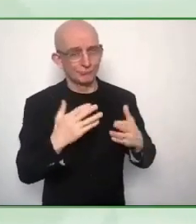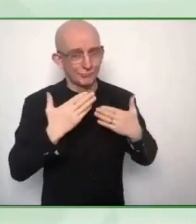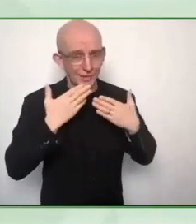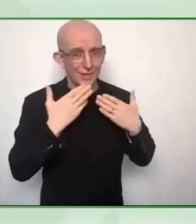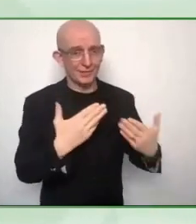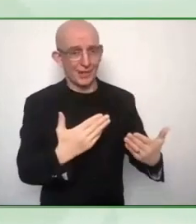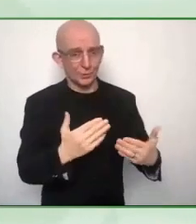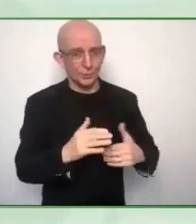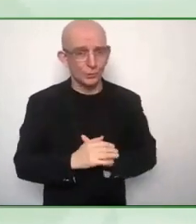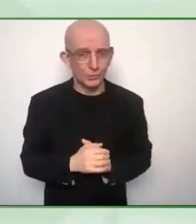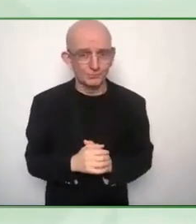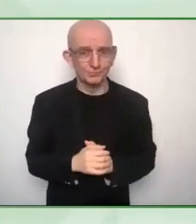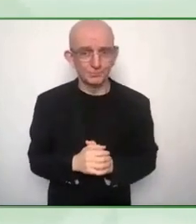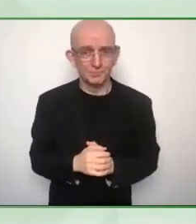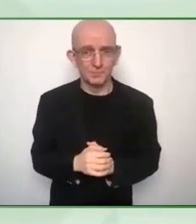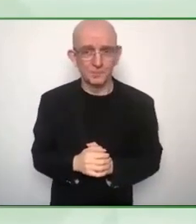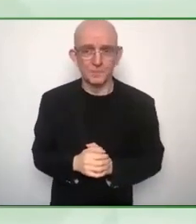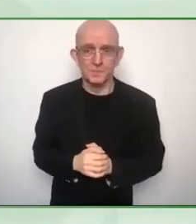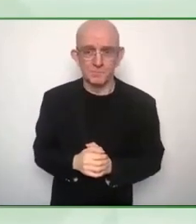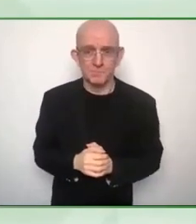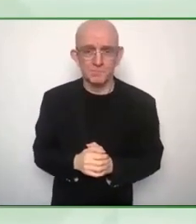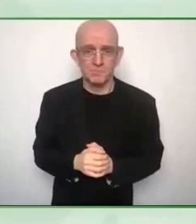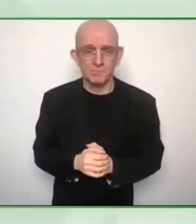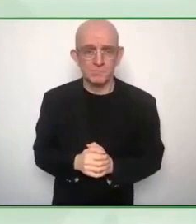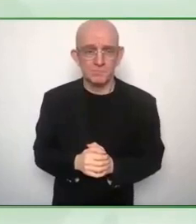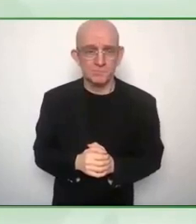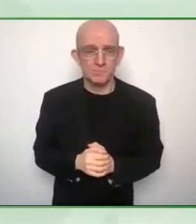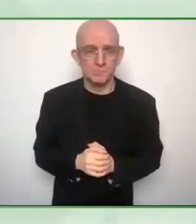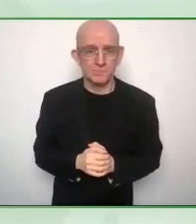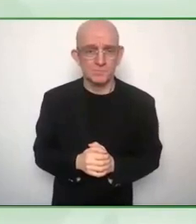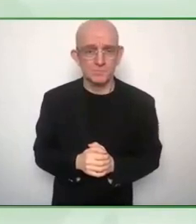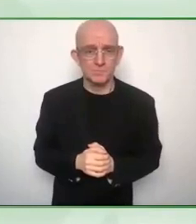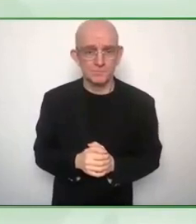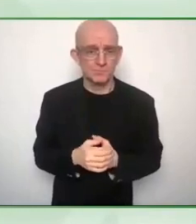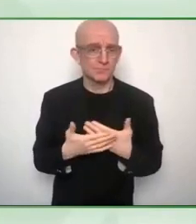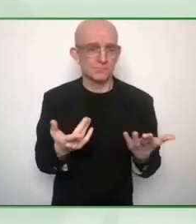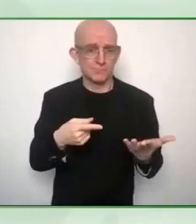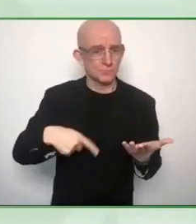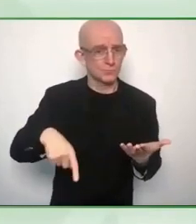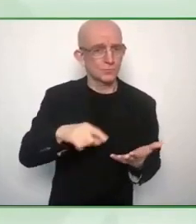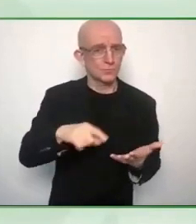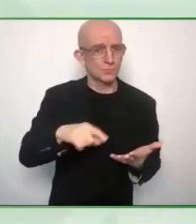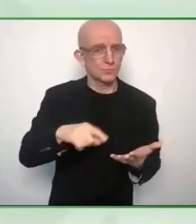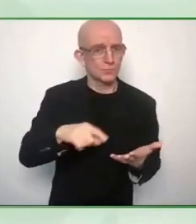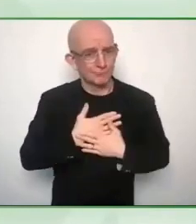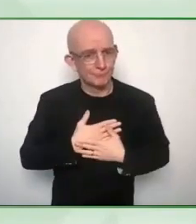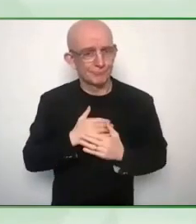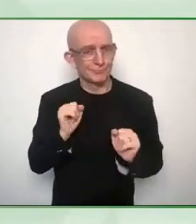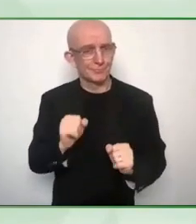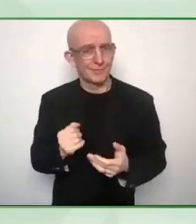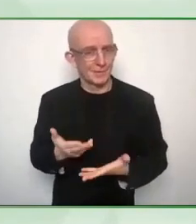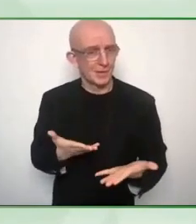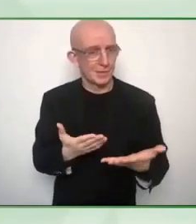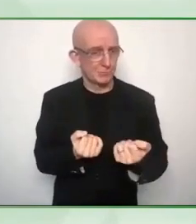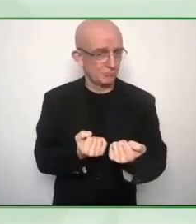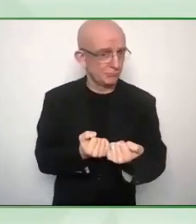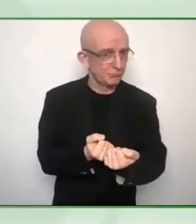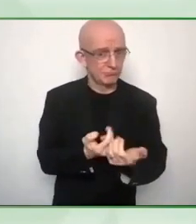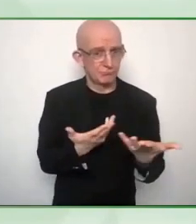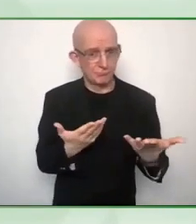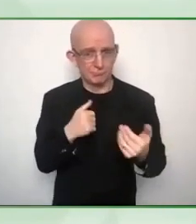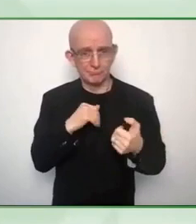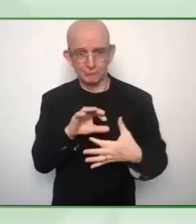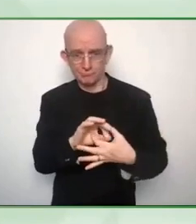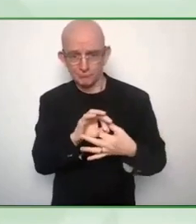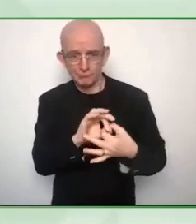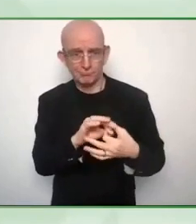get insight into such a high political level, which has big opportunities and also